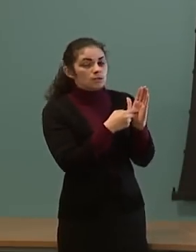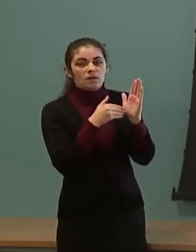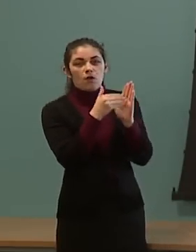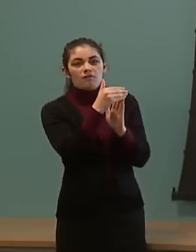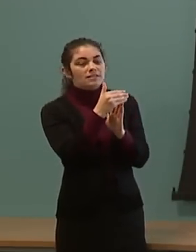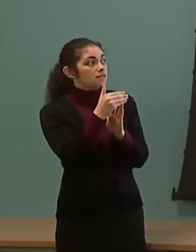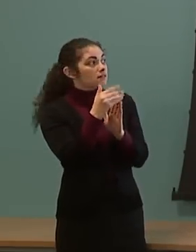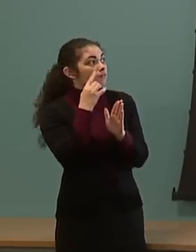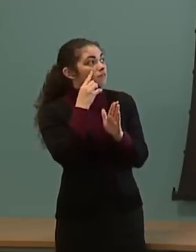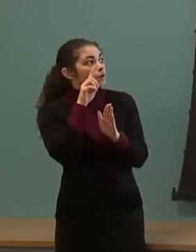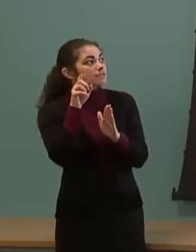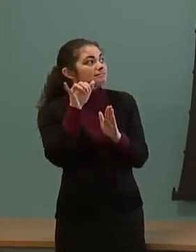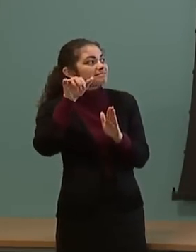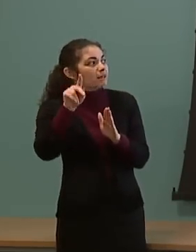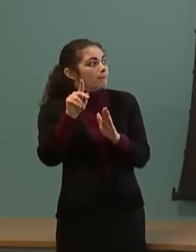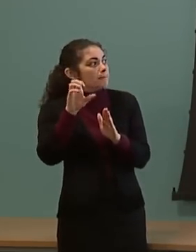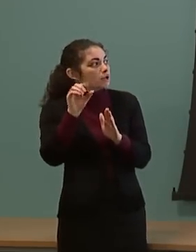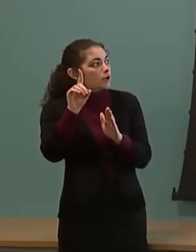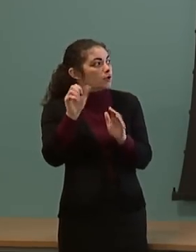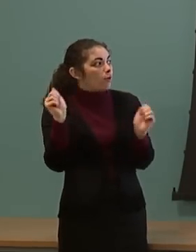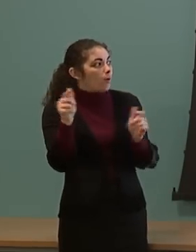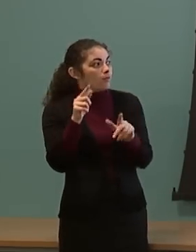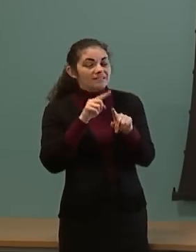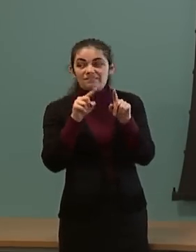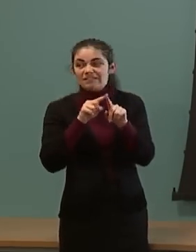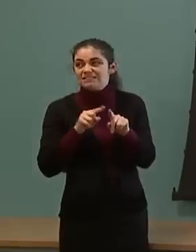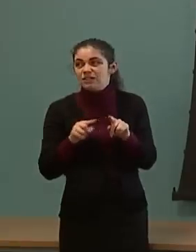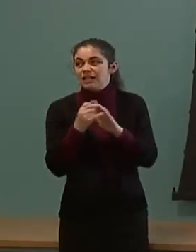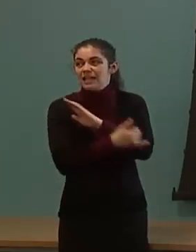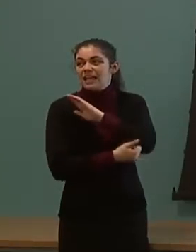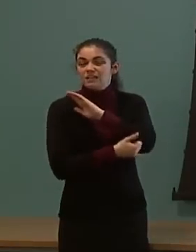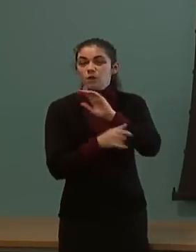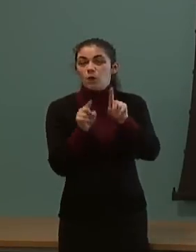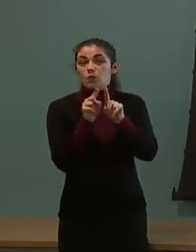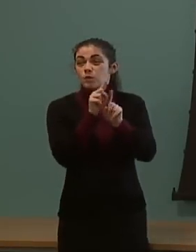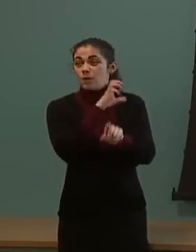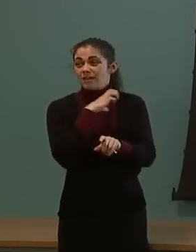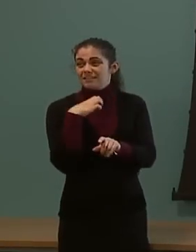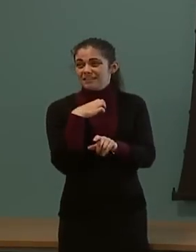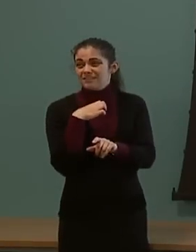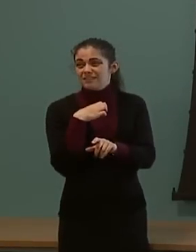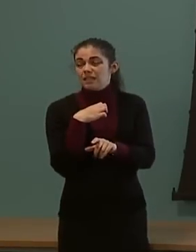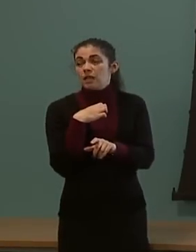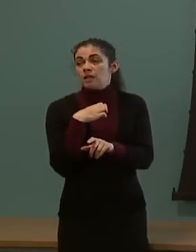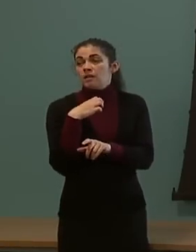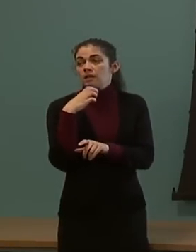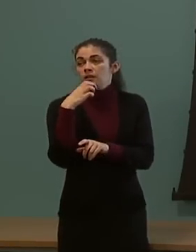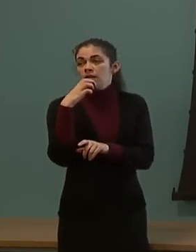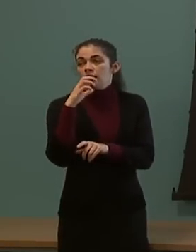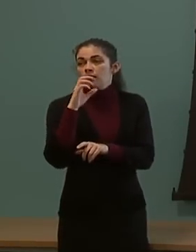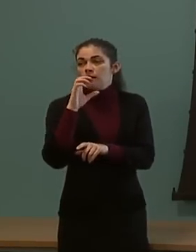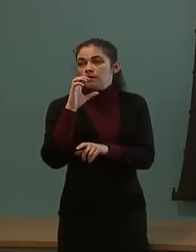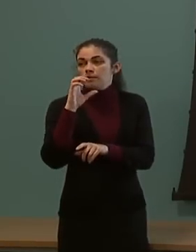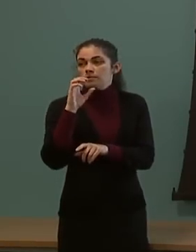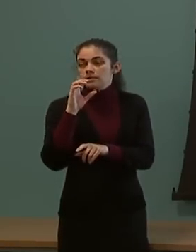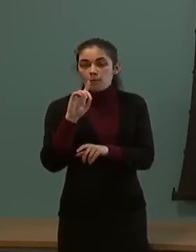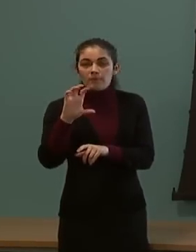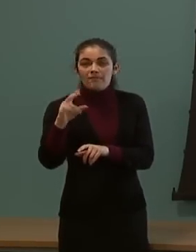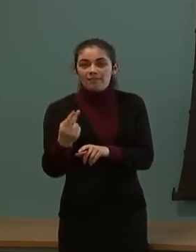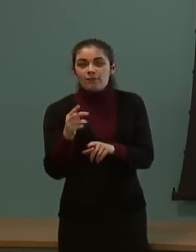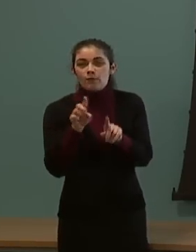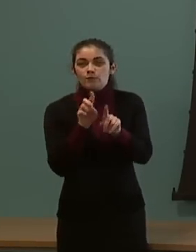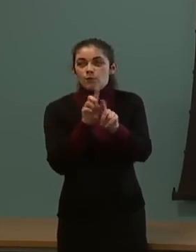of cases by zip code across our county. And we're working closely with our Cleveland Department of Health colleagues who also